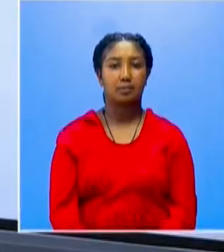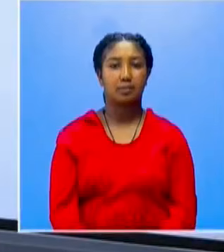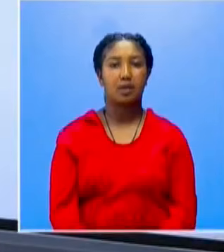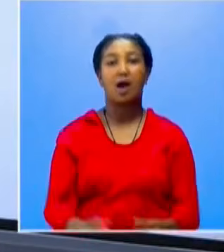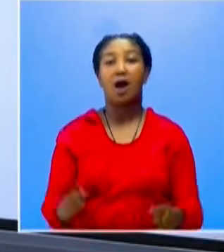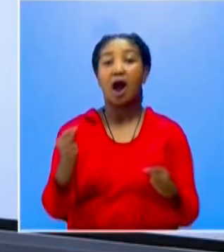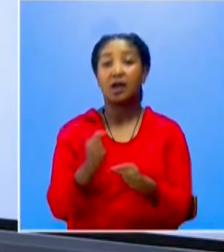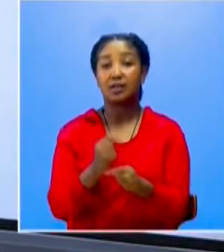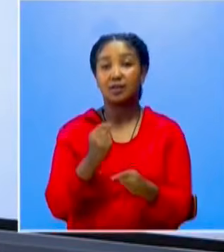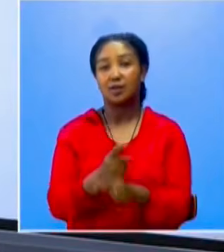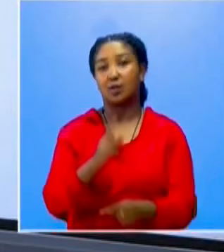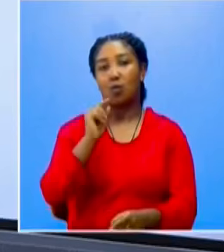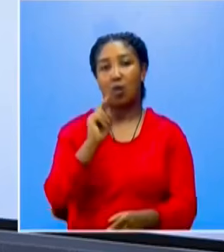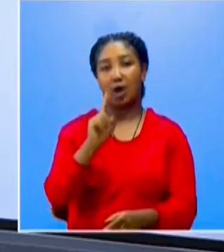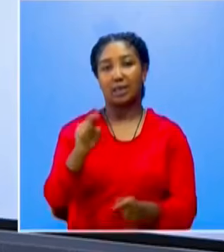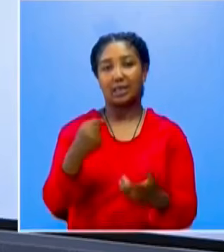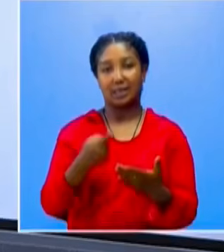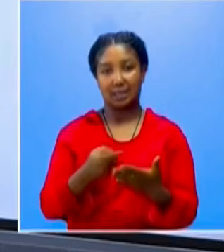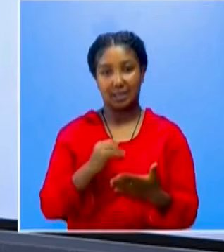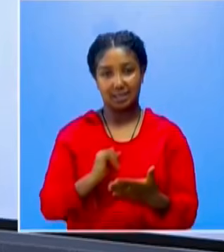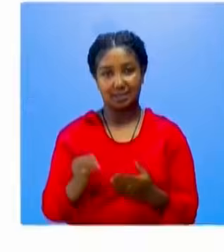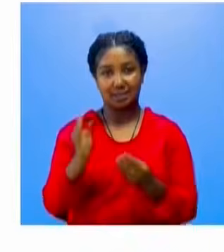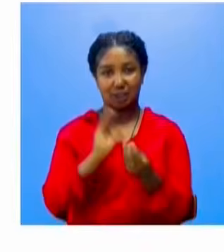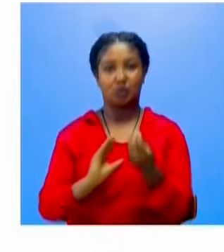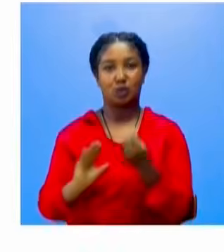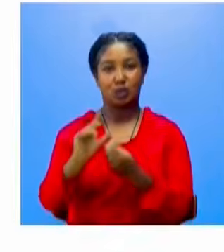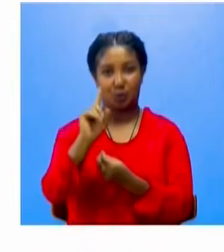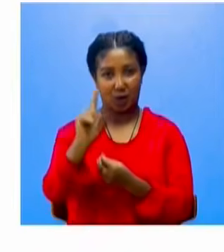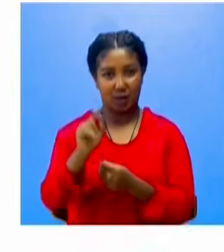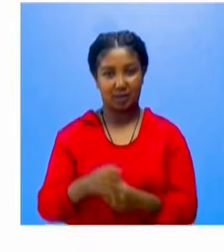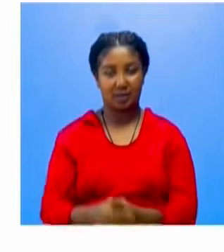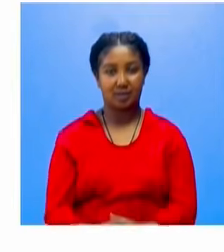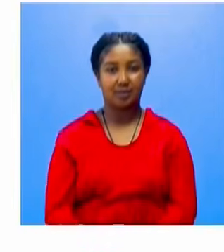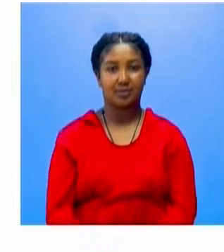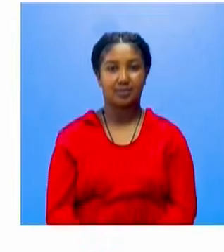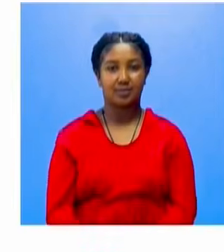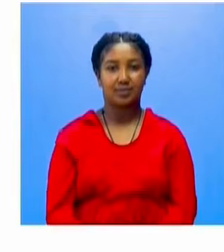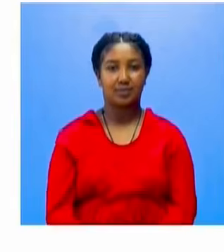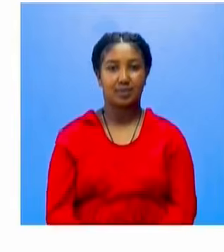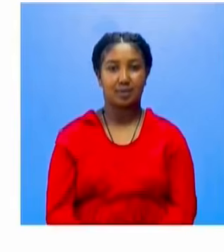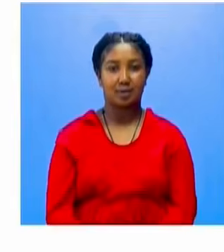Activity 1. Here is situation 1.